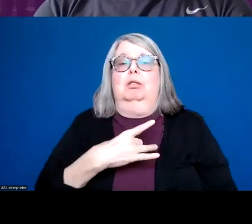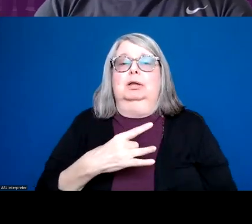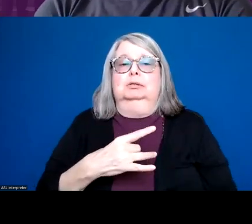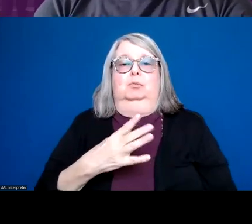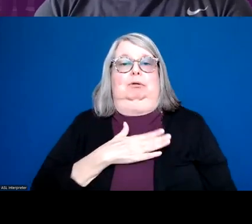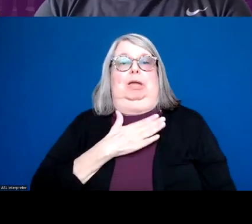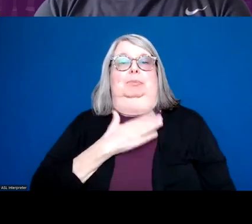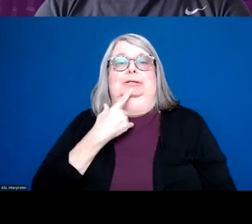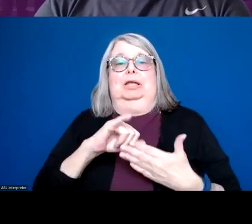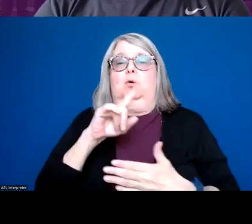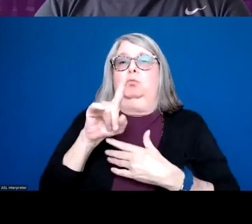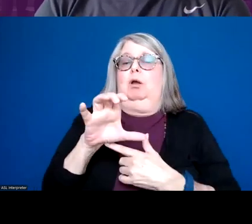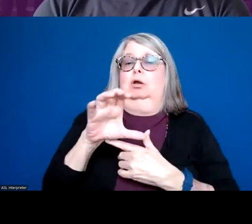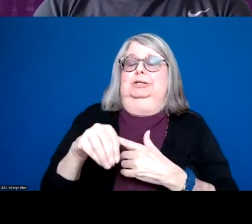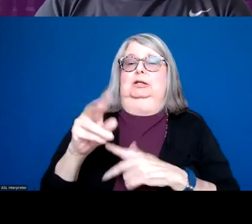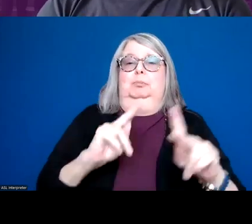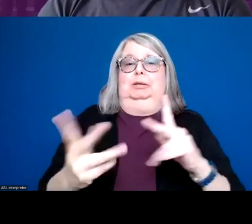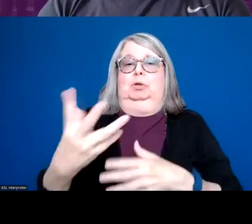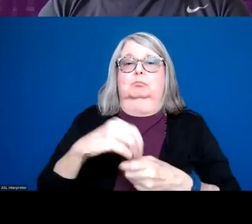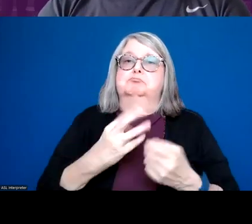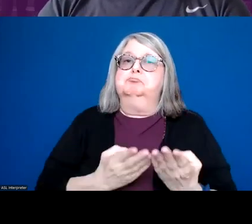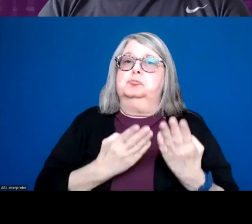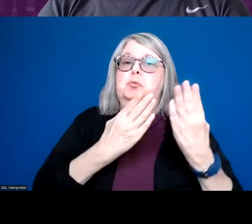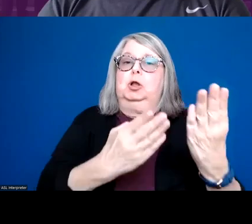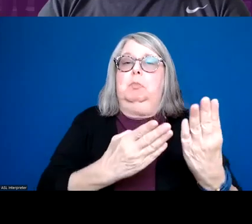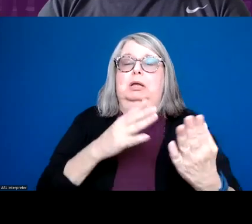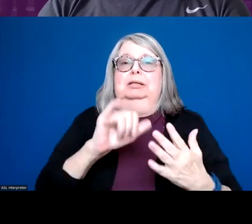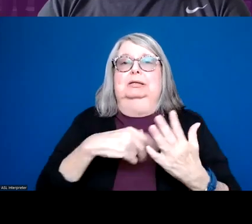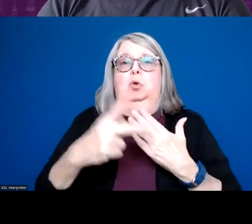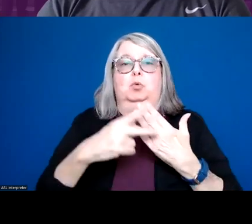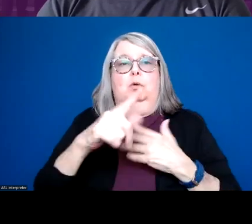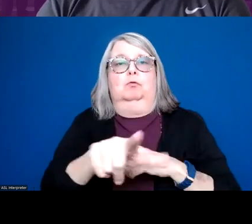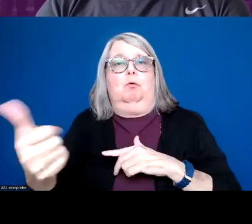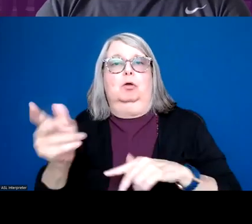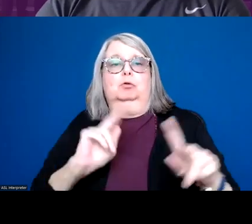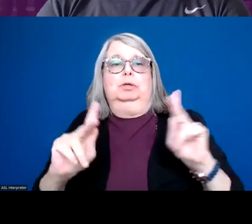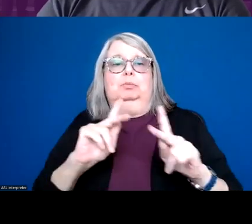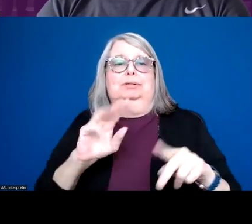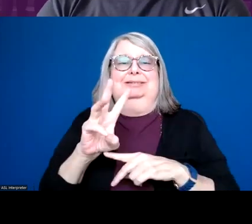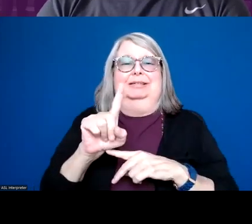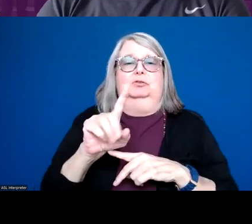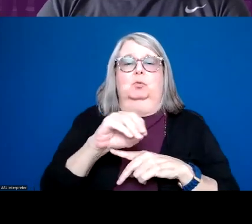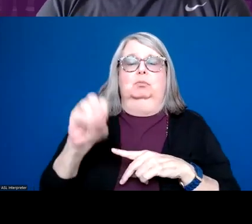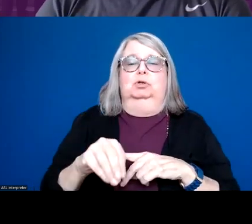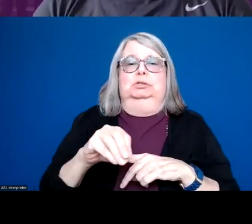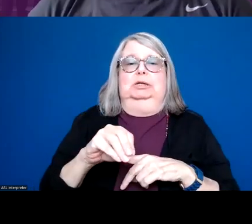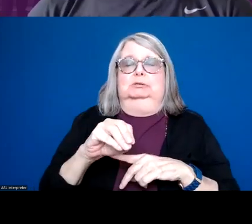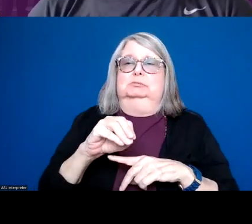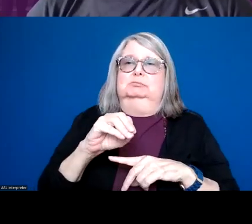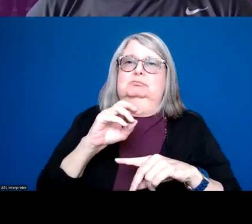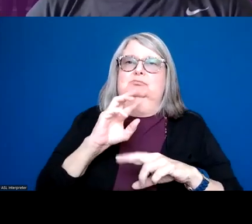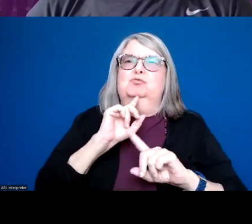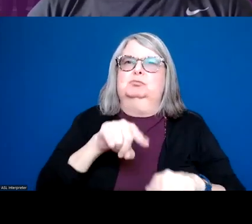to say that 100% of the participants would recommend this program to others, with 61% of survey respondents indicated that they had